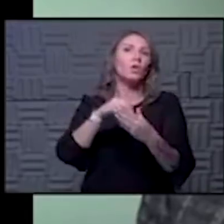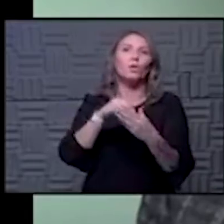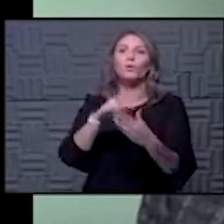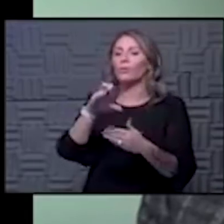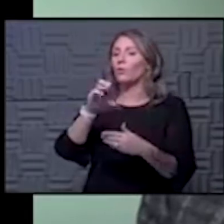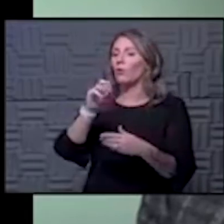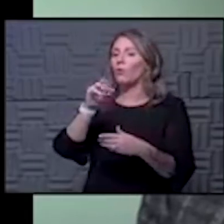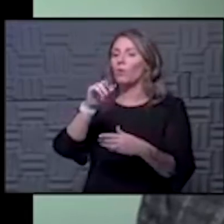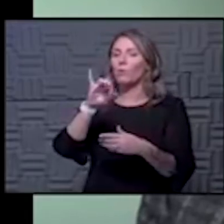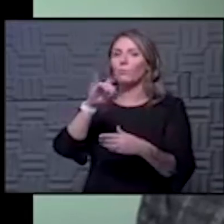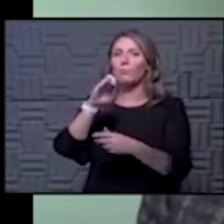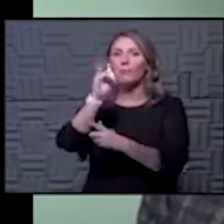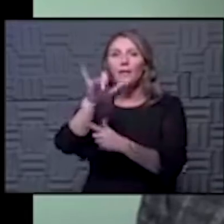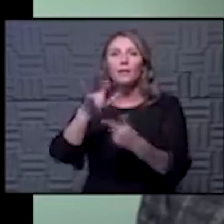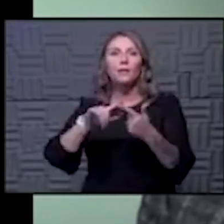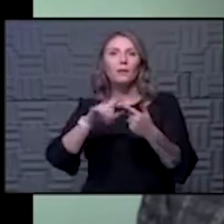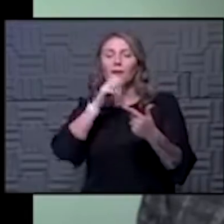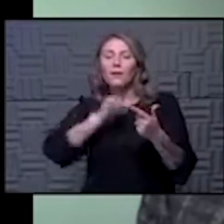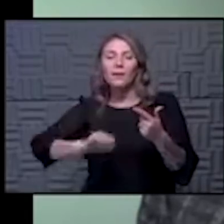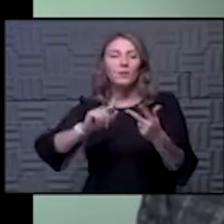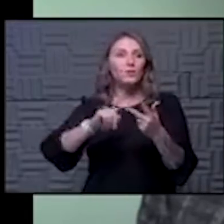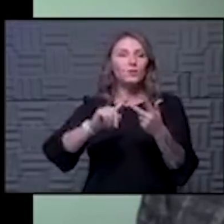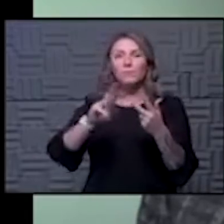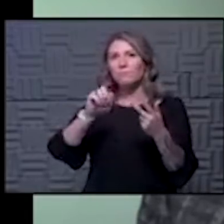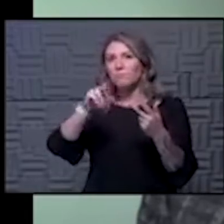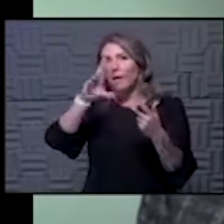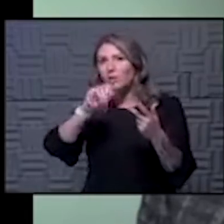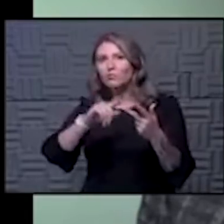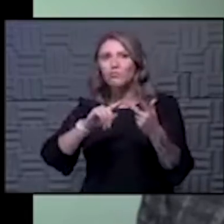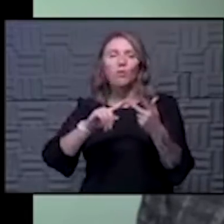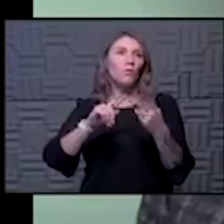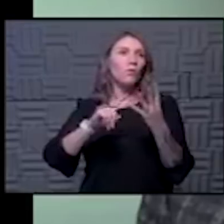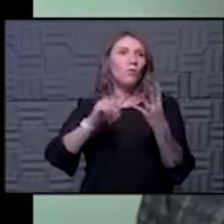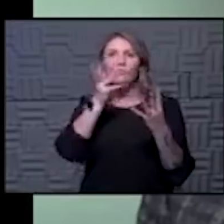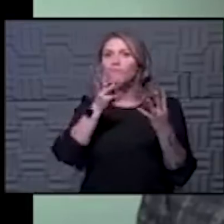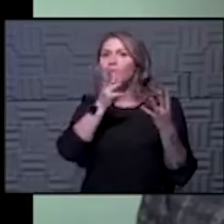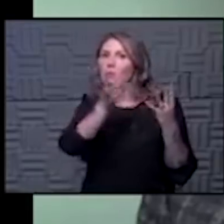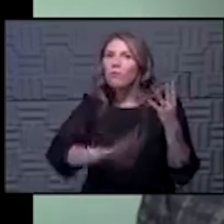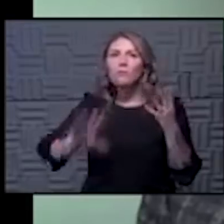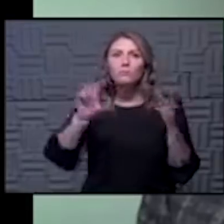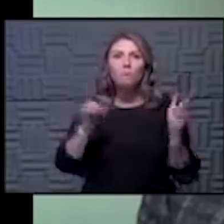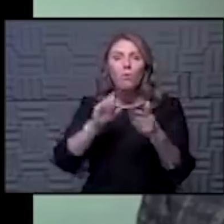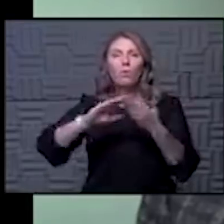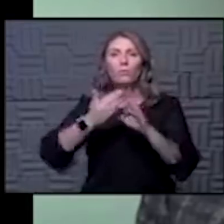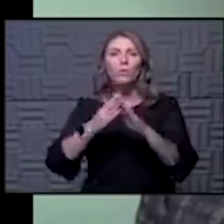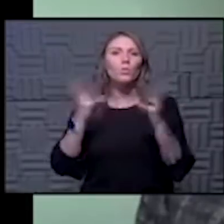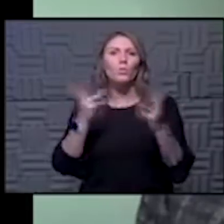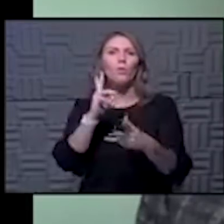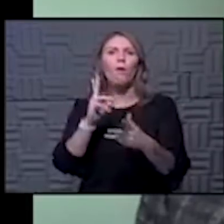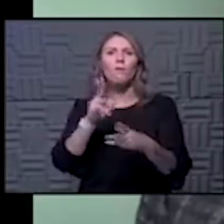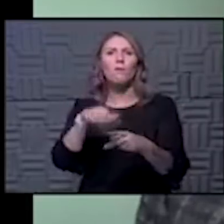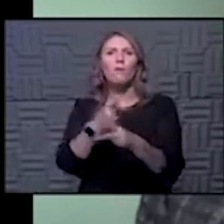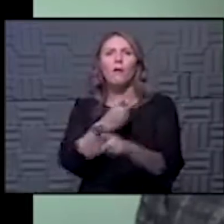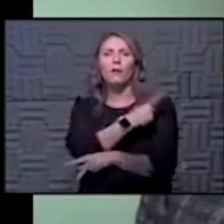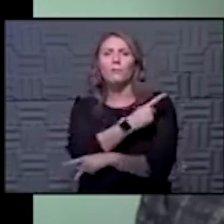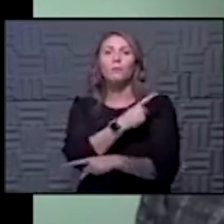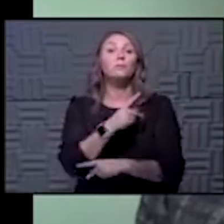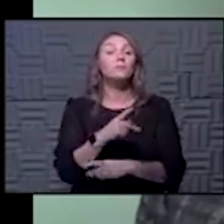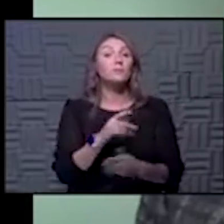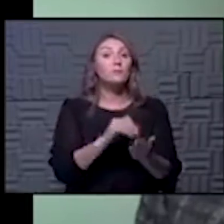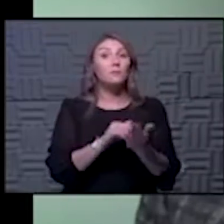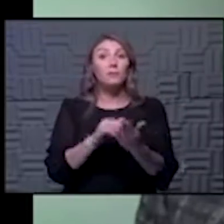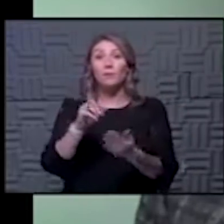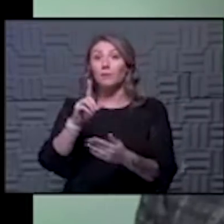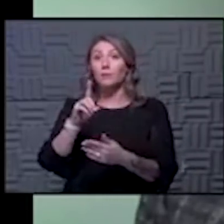comorbidities, ages, and are they metro or smaller community patients? Yeah, you bet. Hawkeye